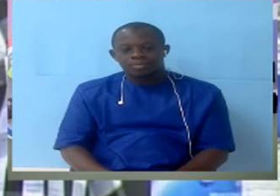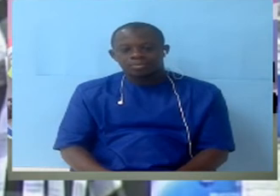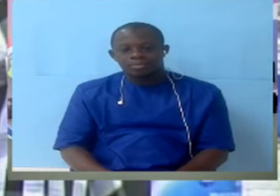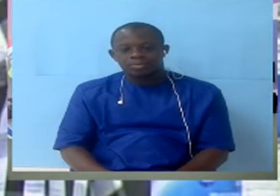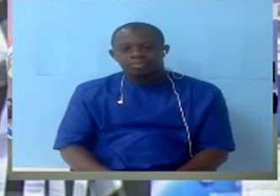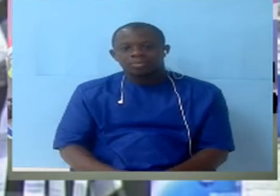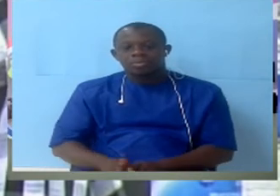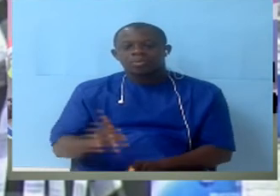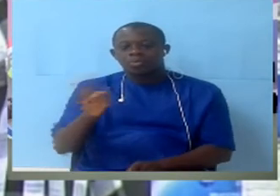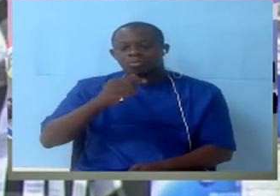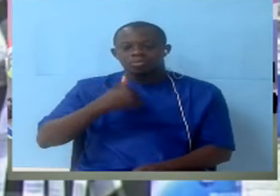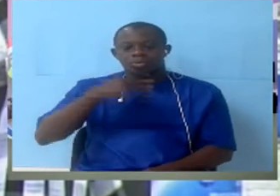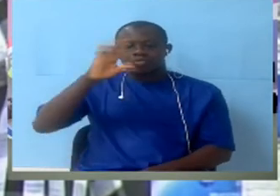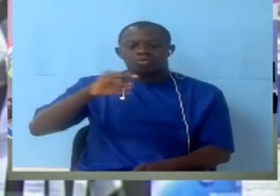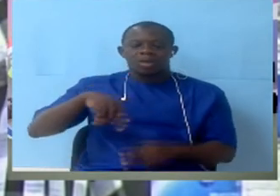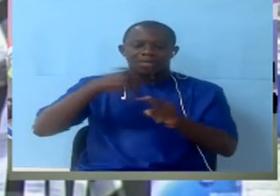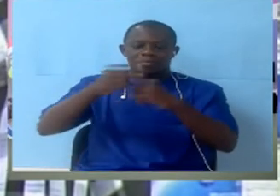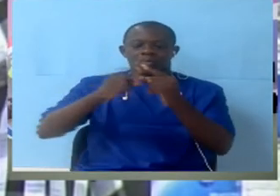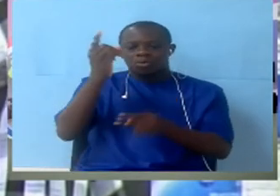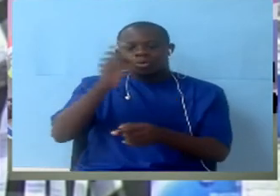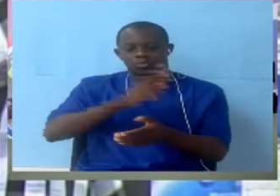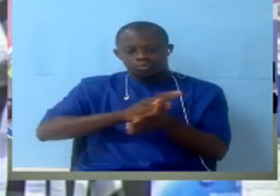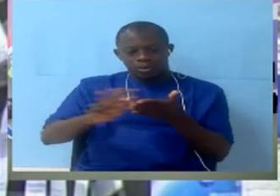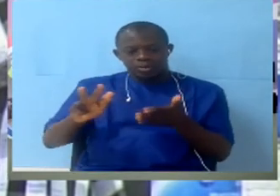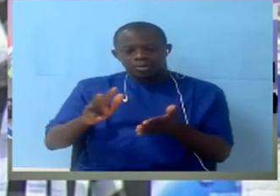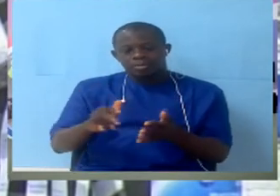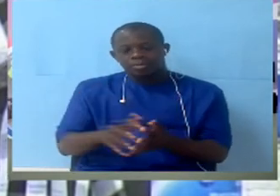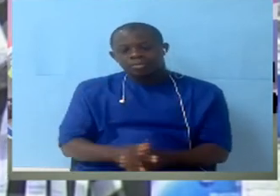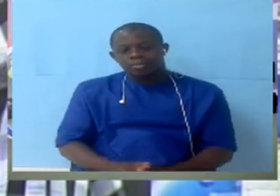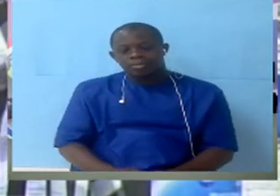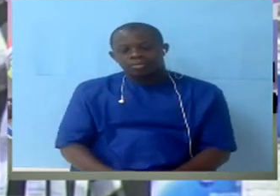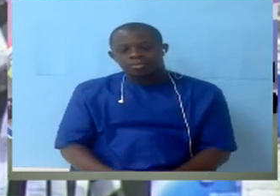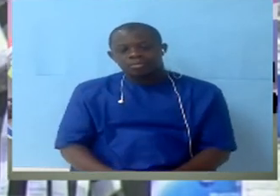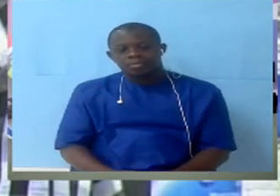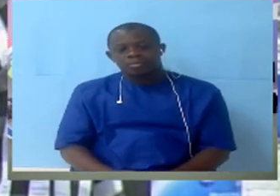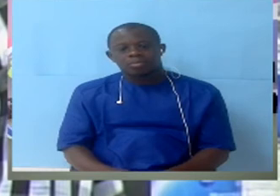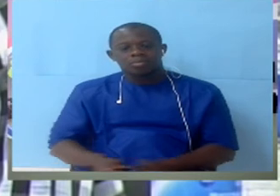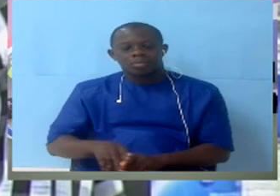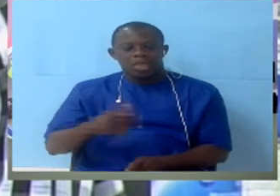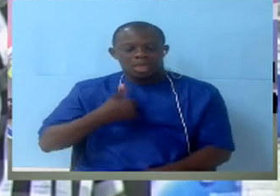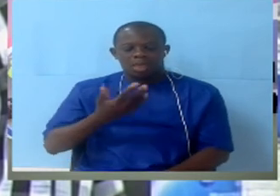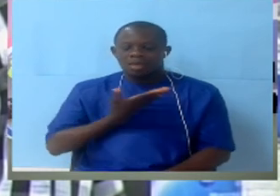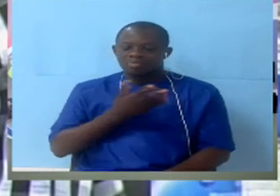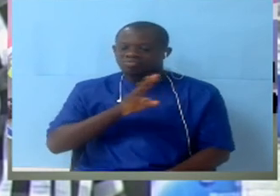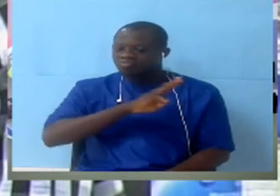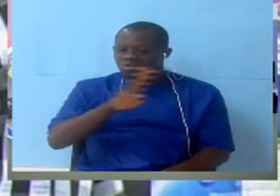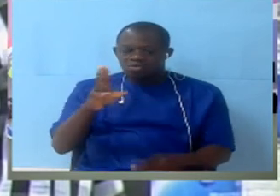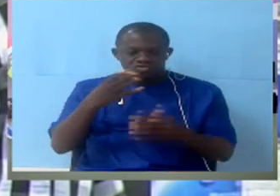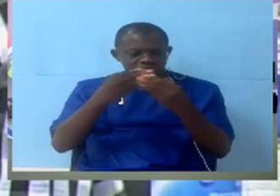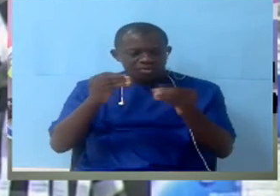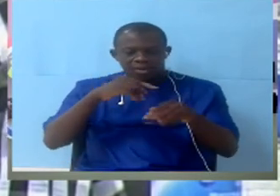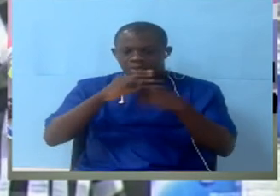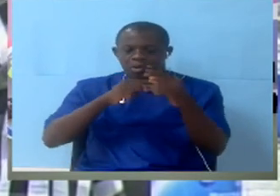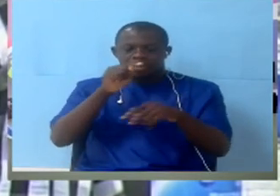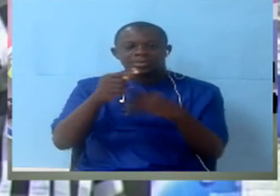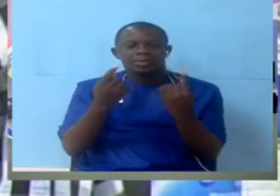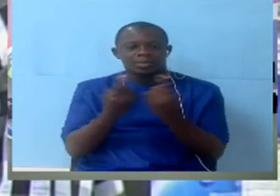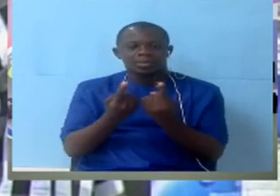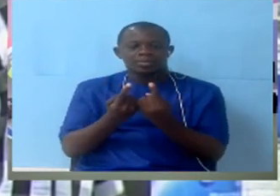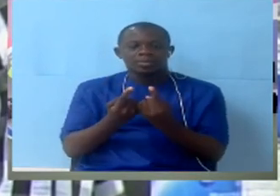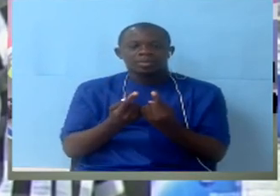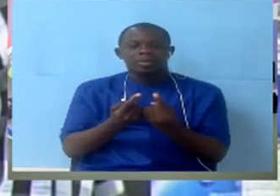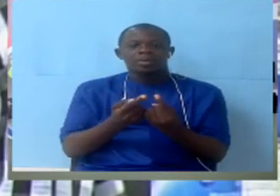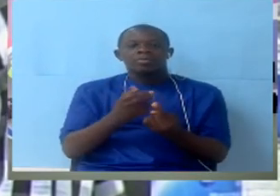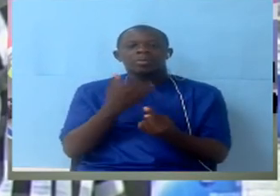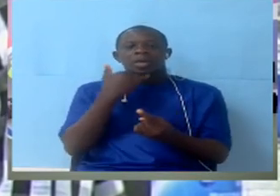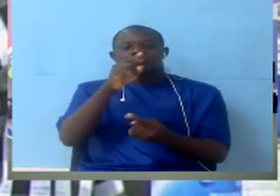What I did was after 1 week. Man solution soro no akoto. I had no solution about the matter. Did you try a